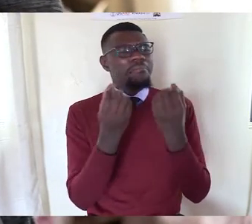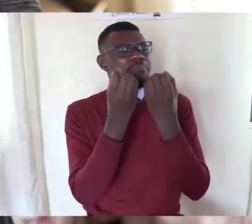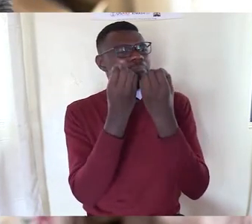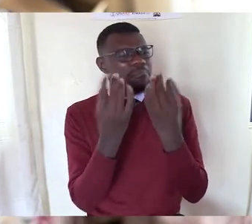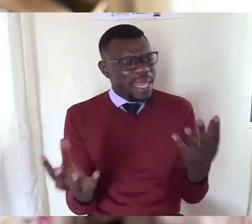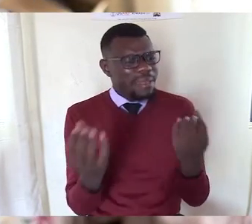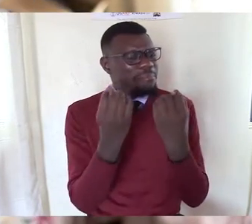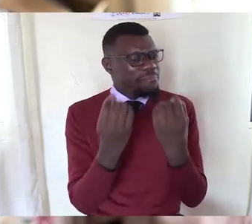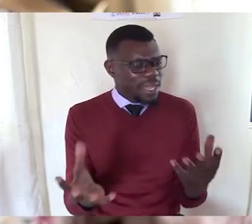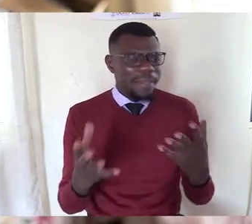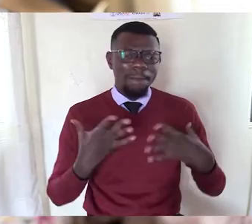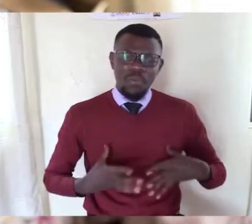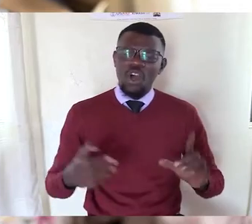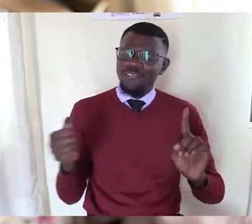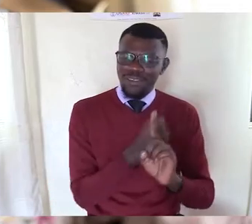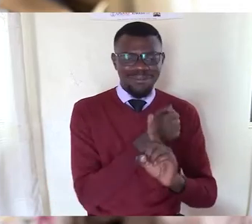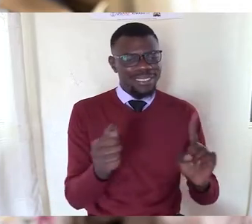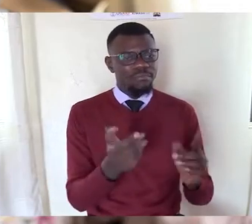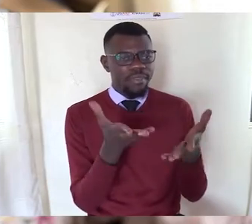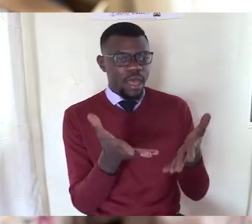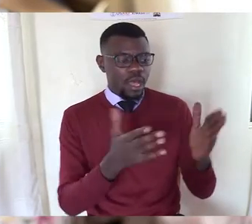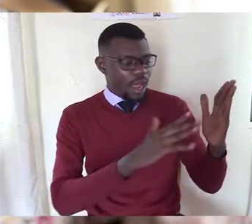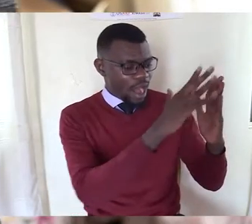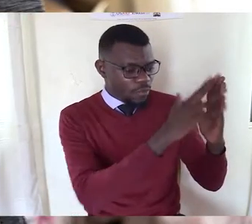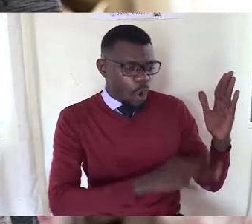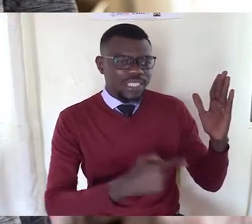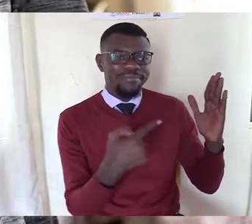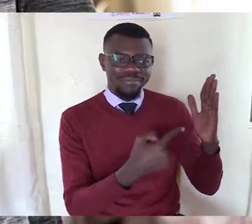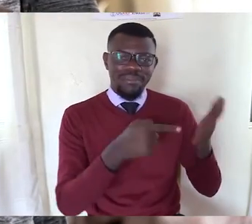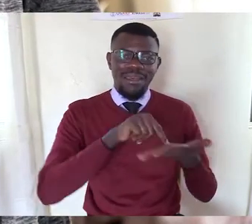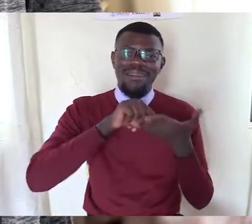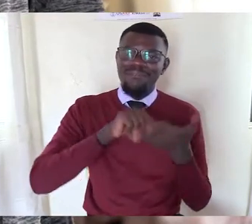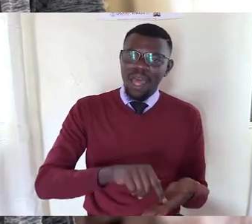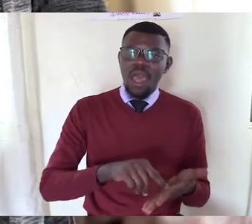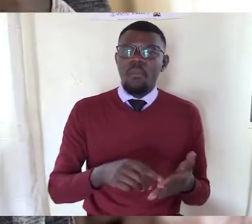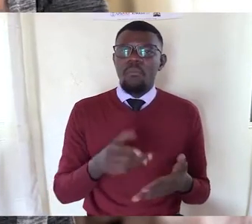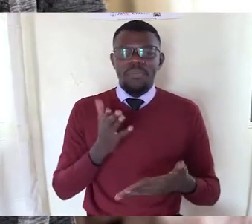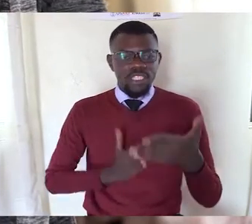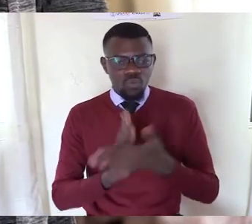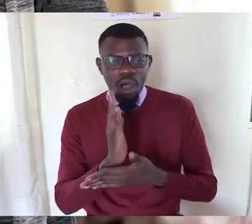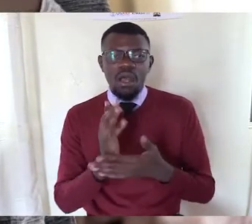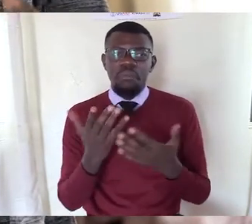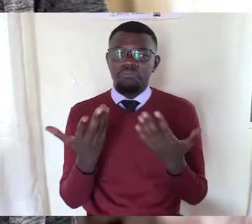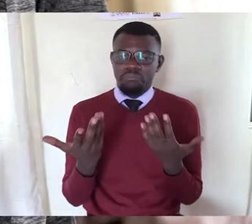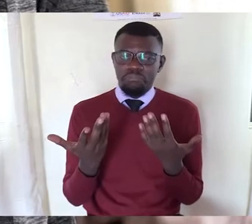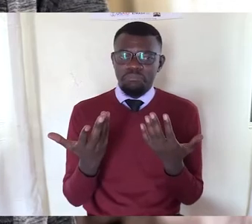mass violations took place. So our report has also emphasized to make sure that the repeat,